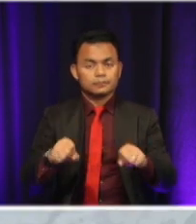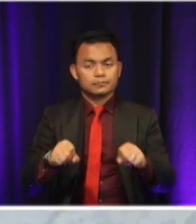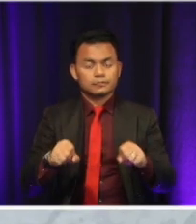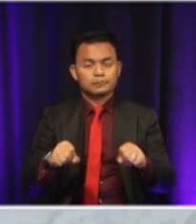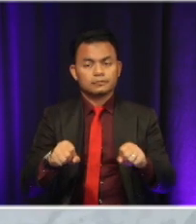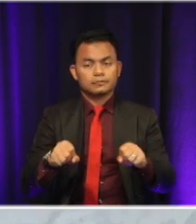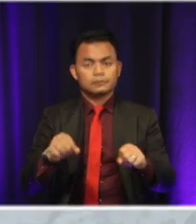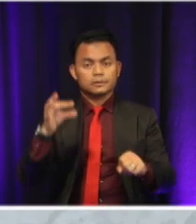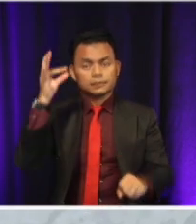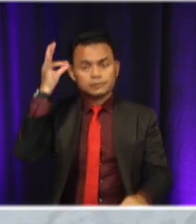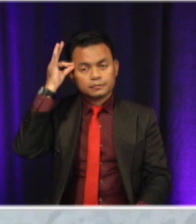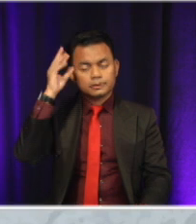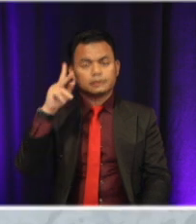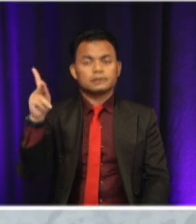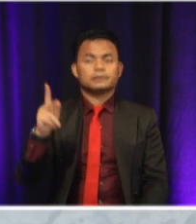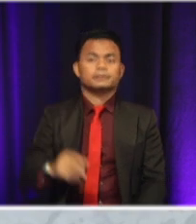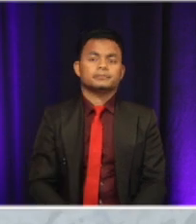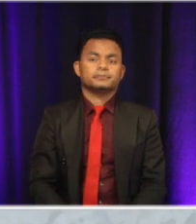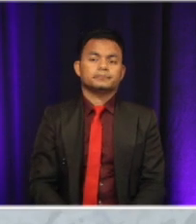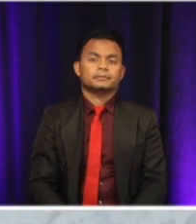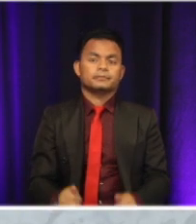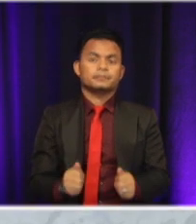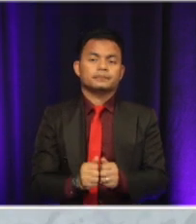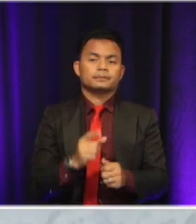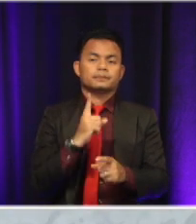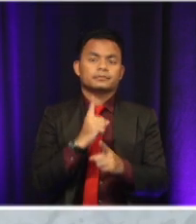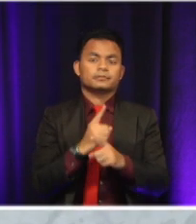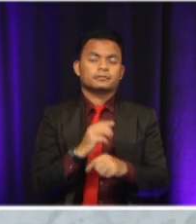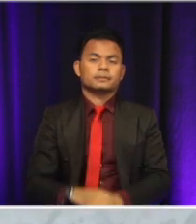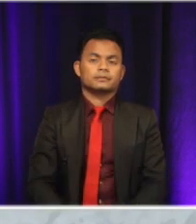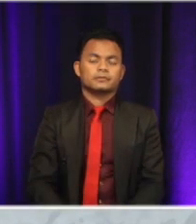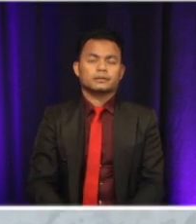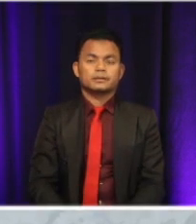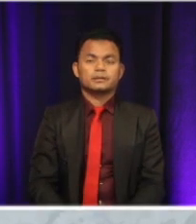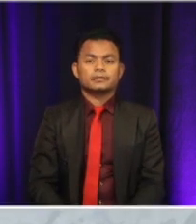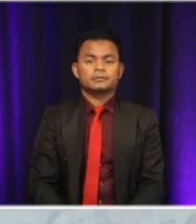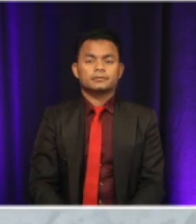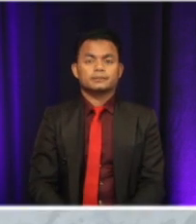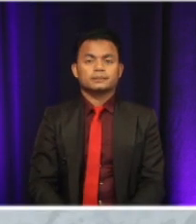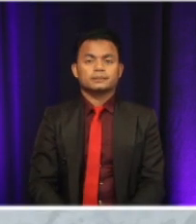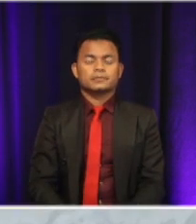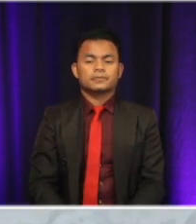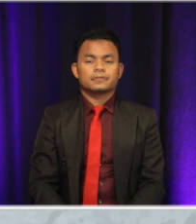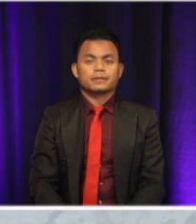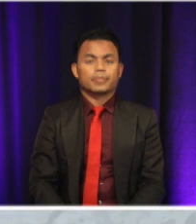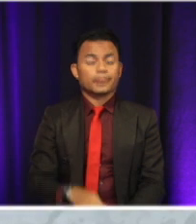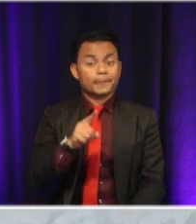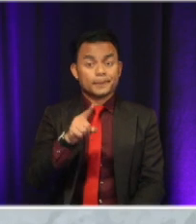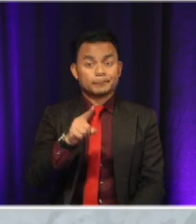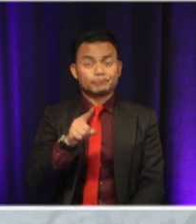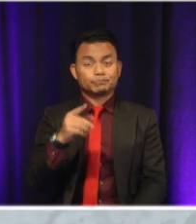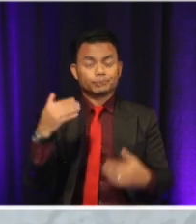is regressing, and regressing rather badly. All right? You have